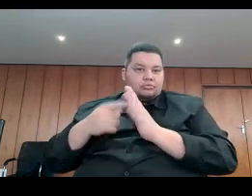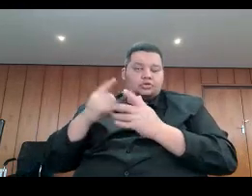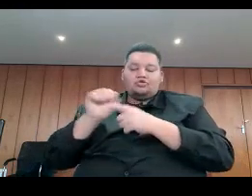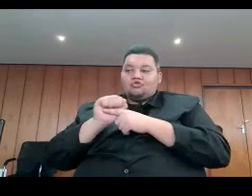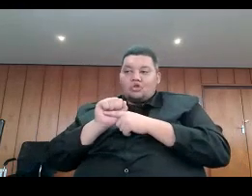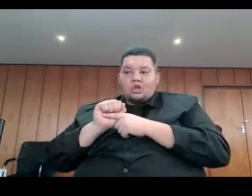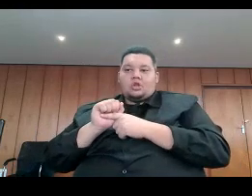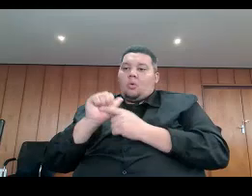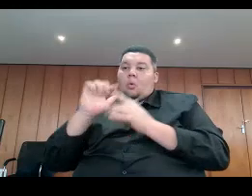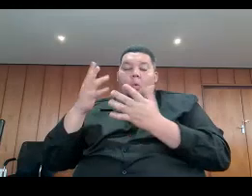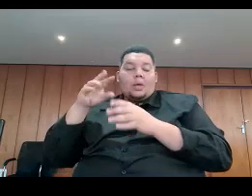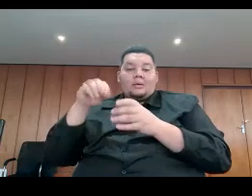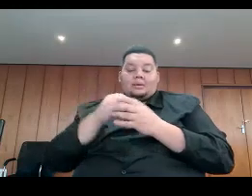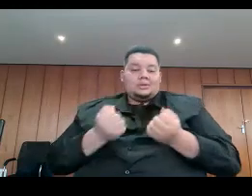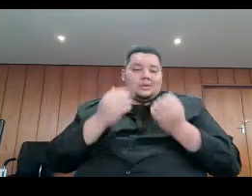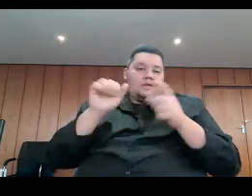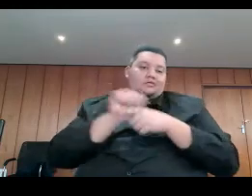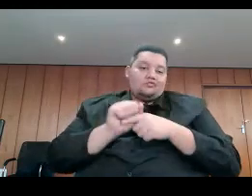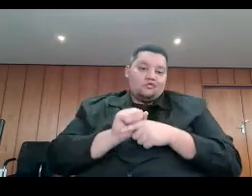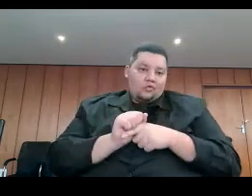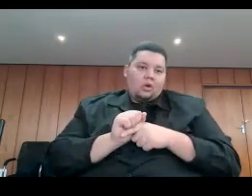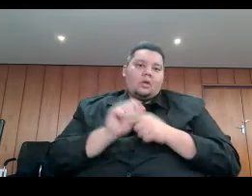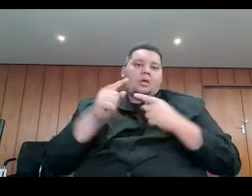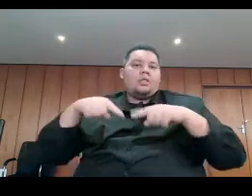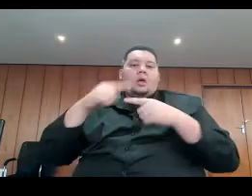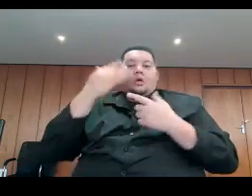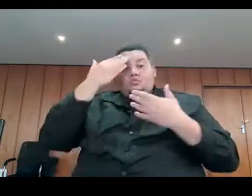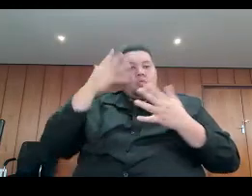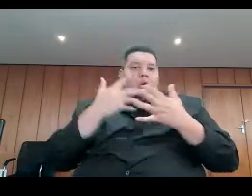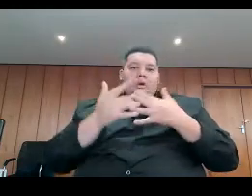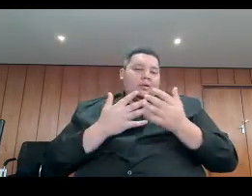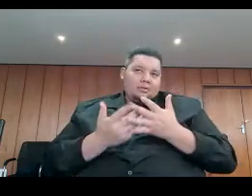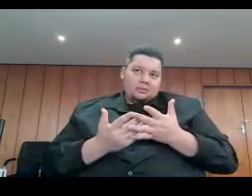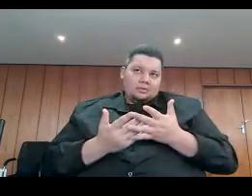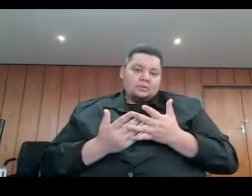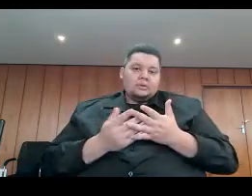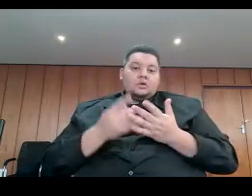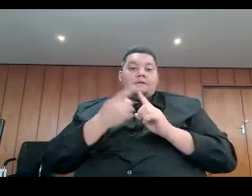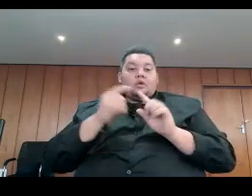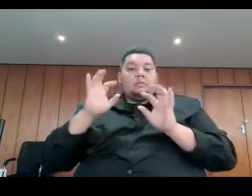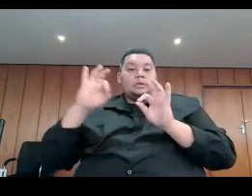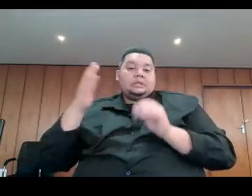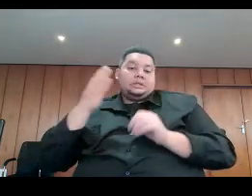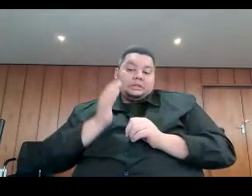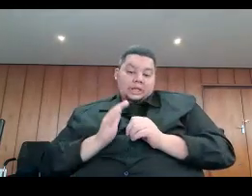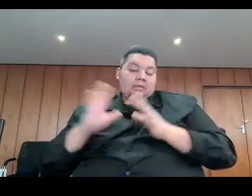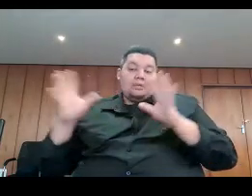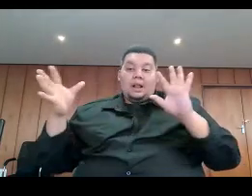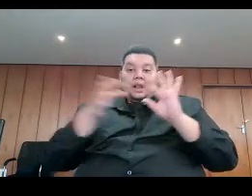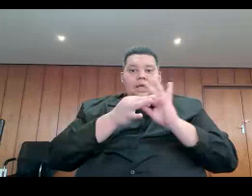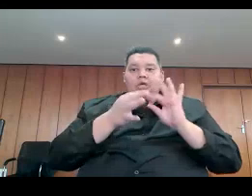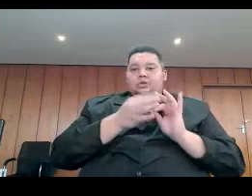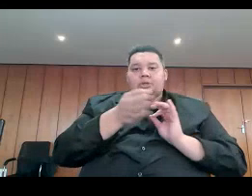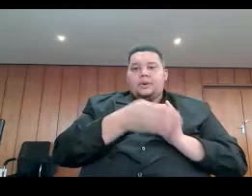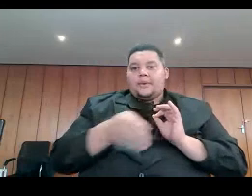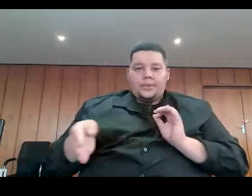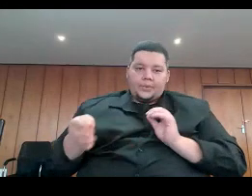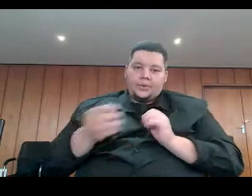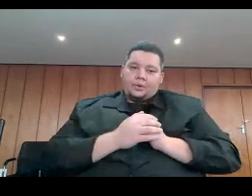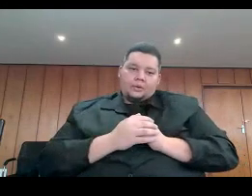in service training, they don't know anything about it. So from that side, the linkages isn't there.